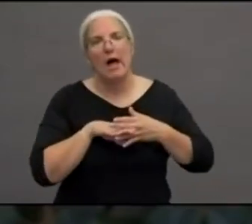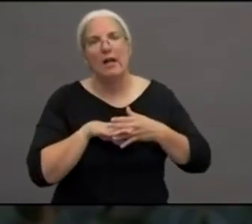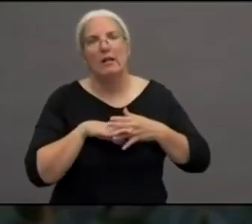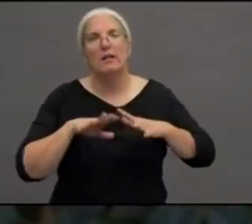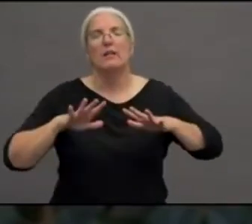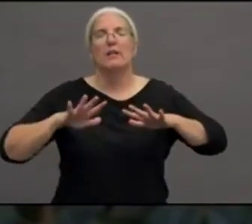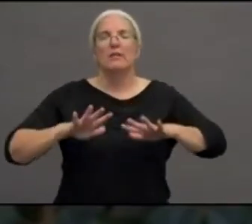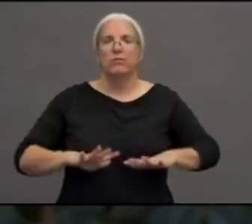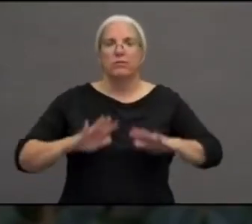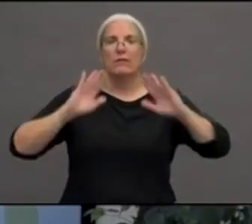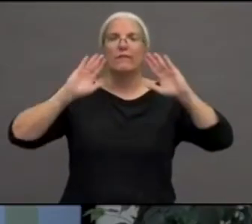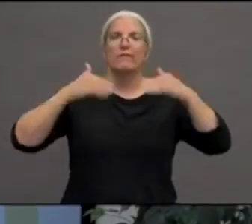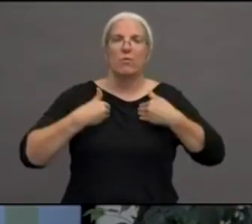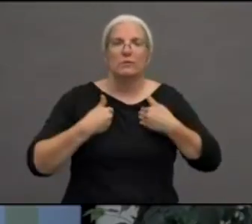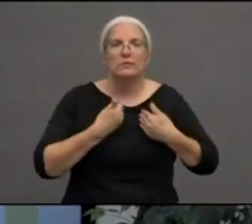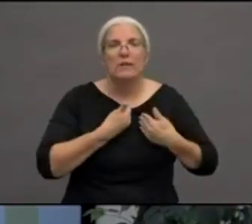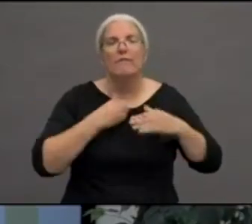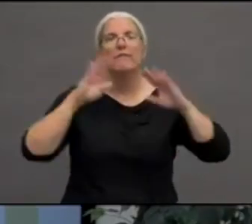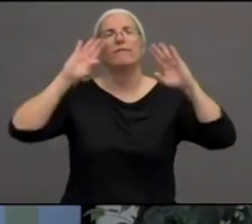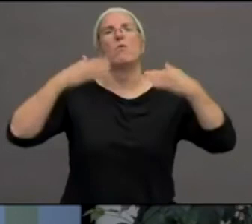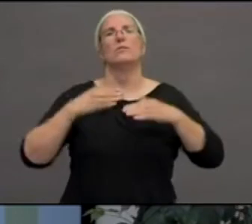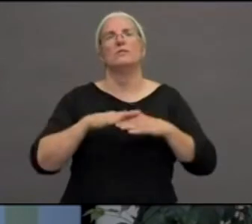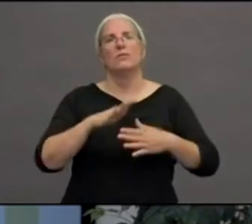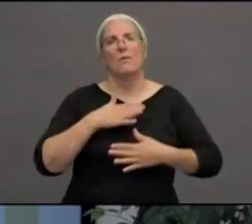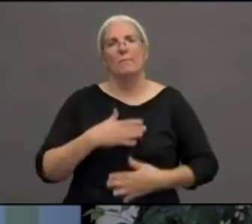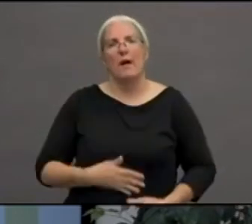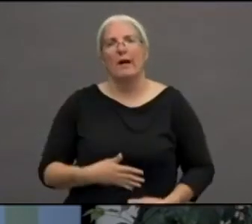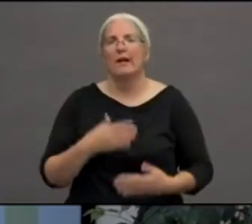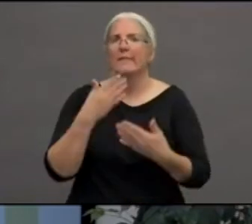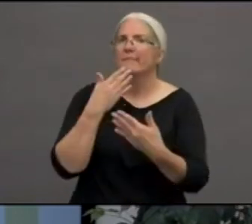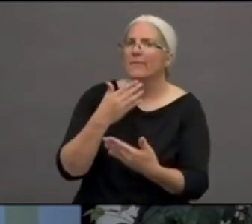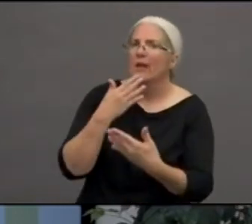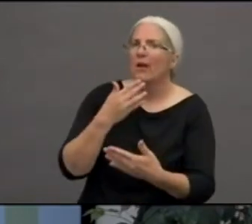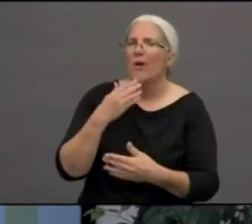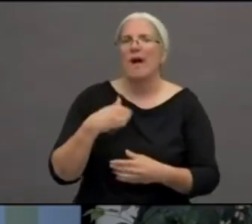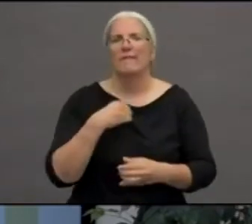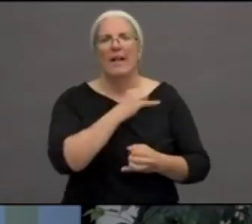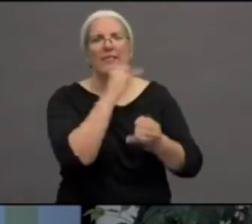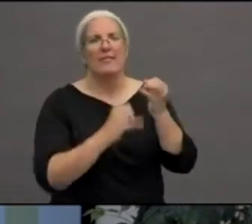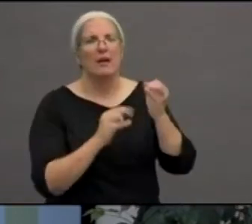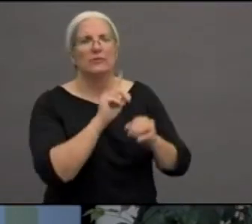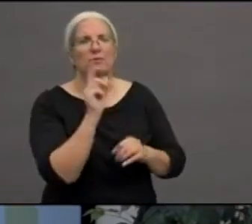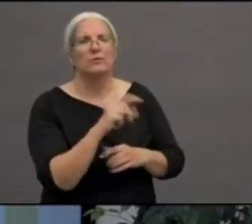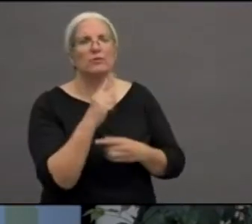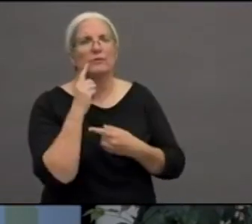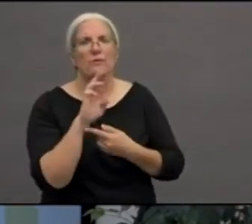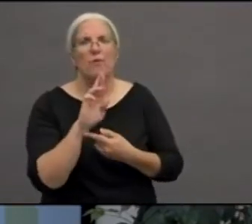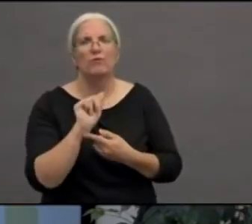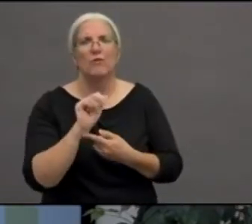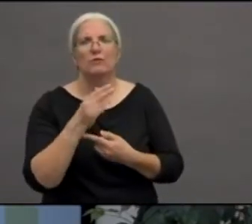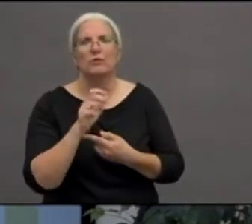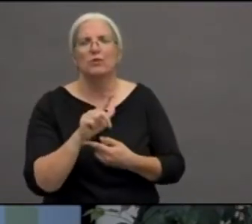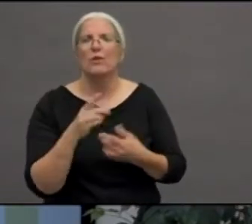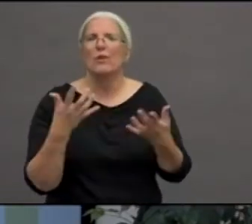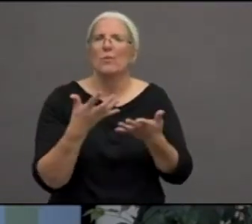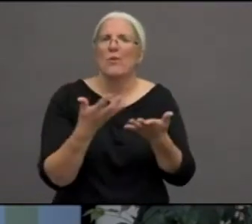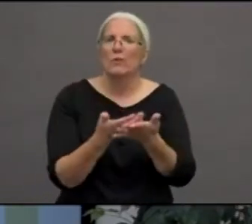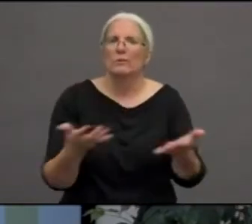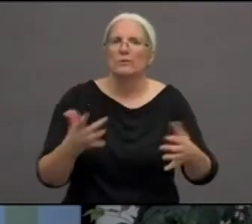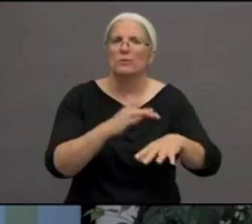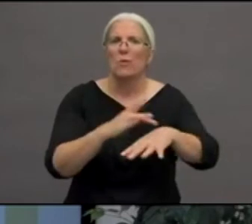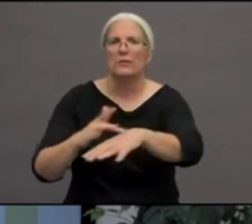body. Thank you. And for my last question, Rachel, what resources are available to young people in the community to help